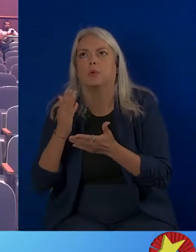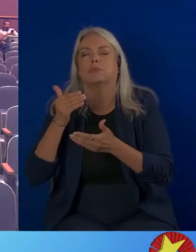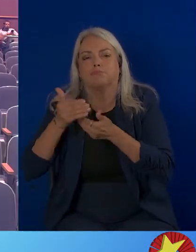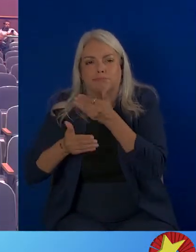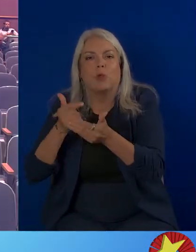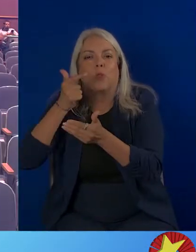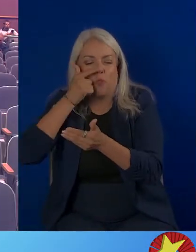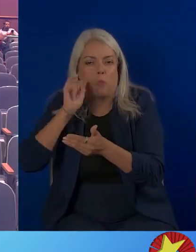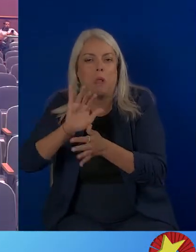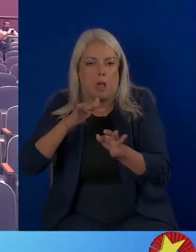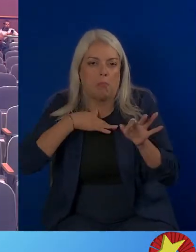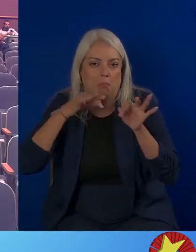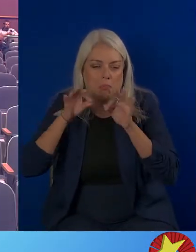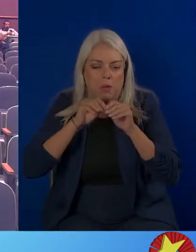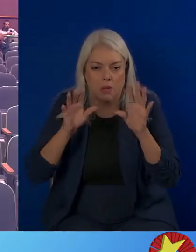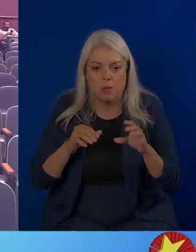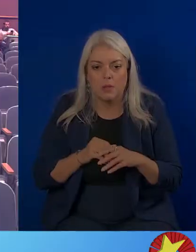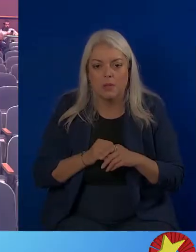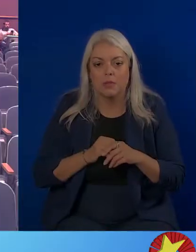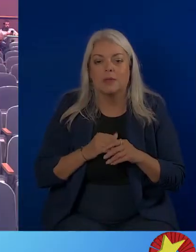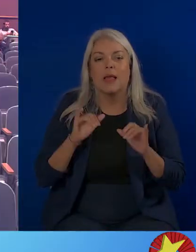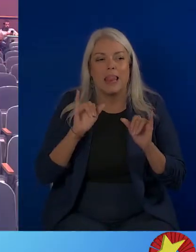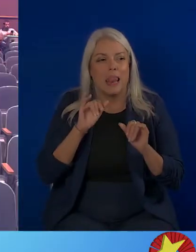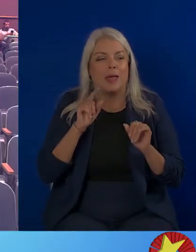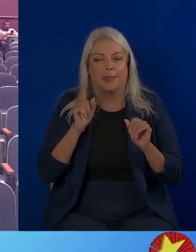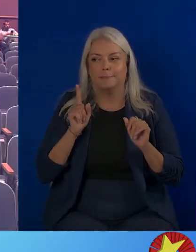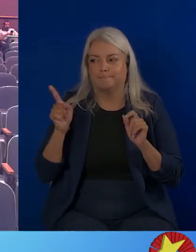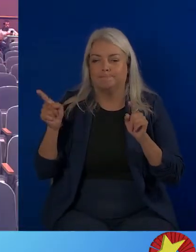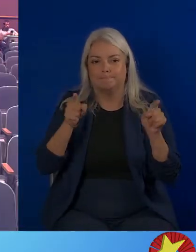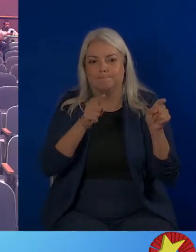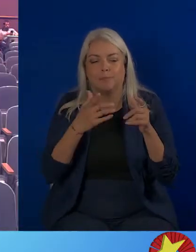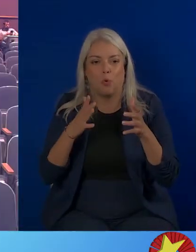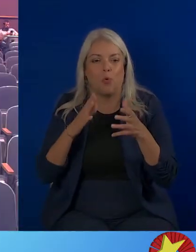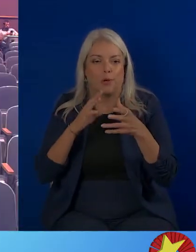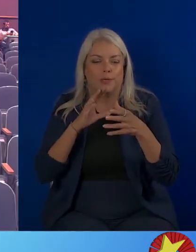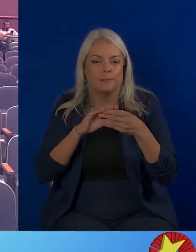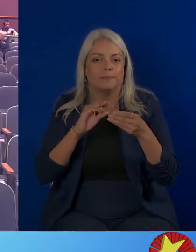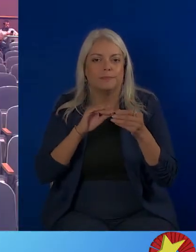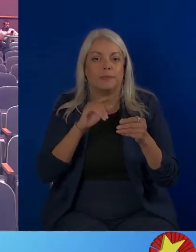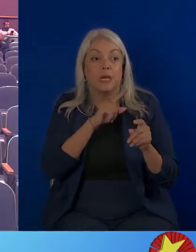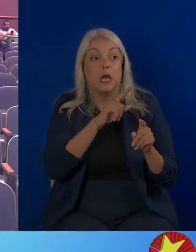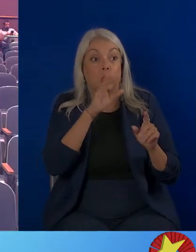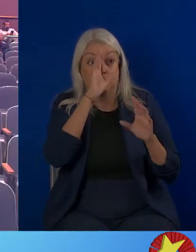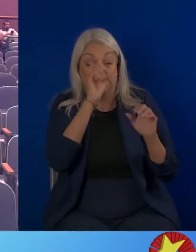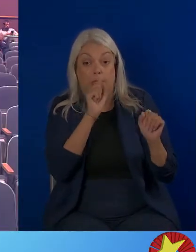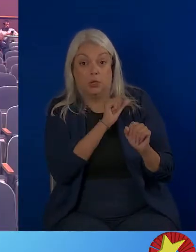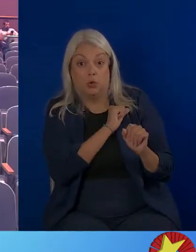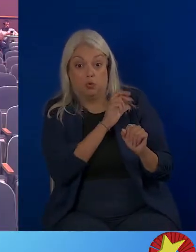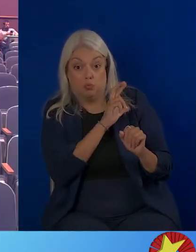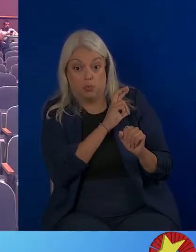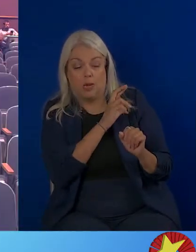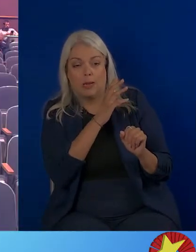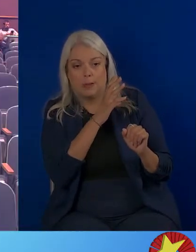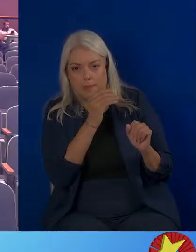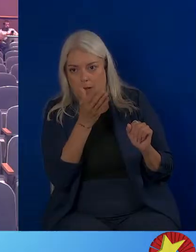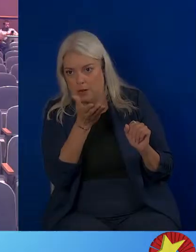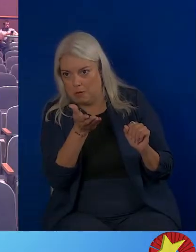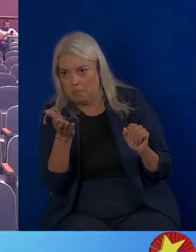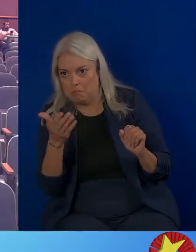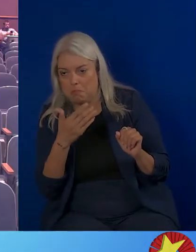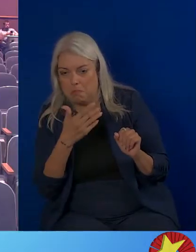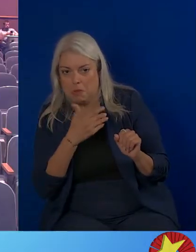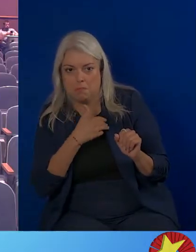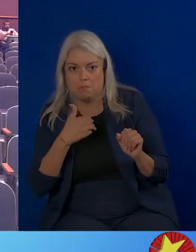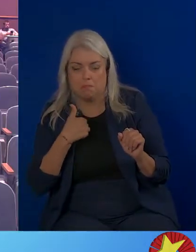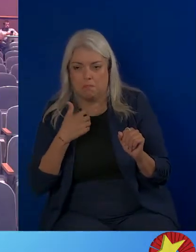motion. So as it's been said by Superintendent Reichman and others, the